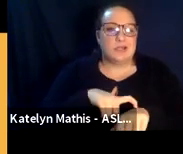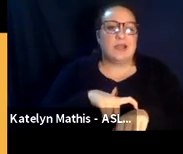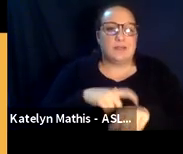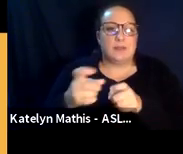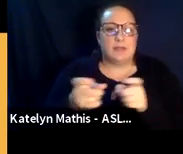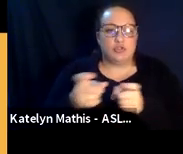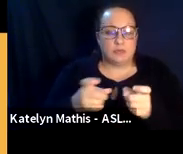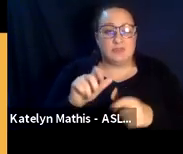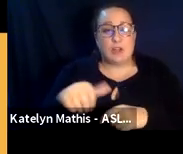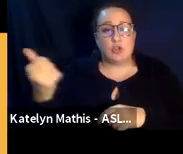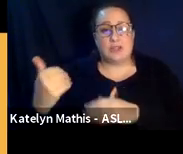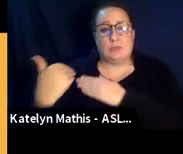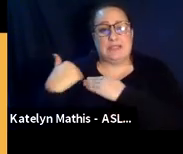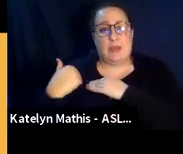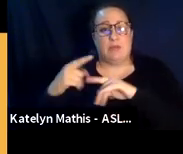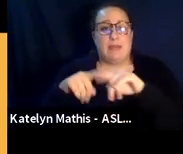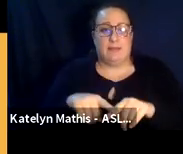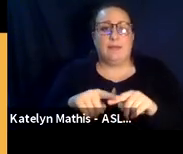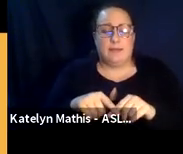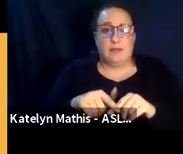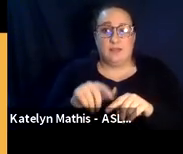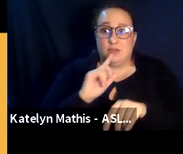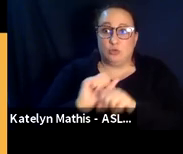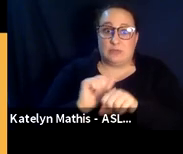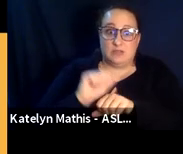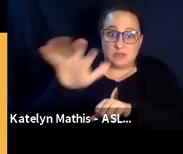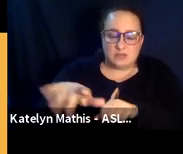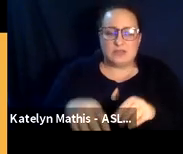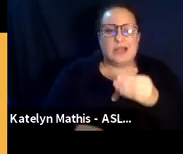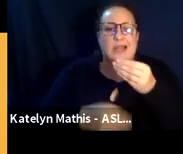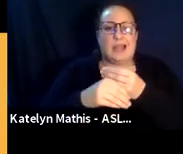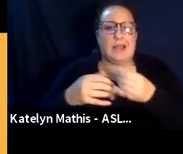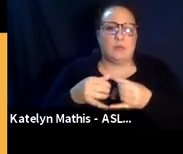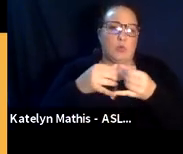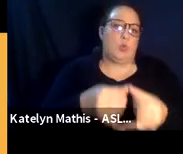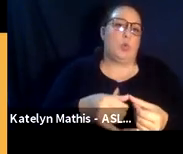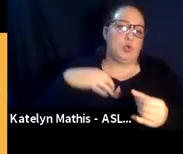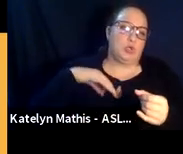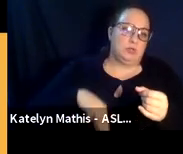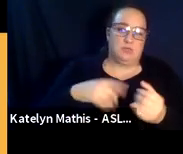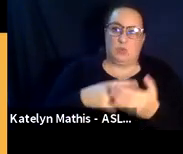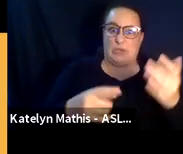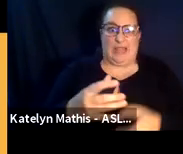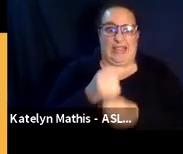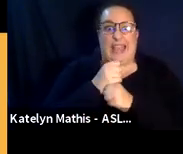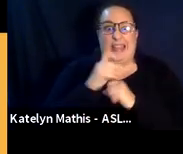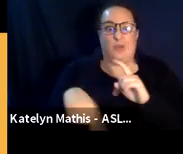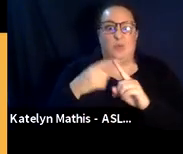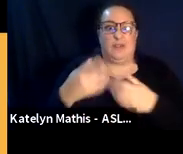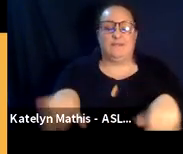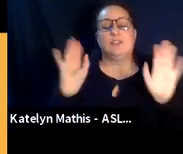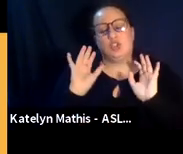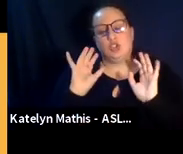the accountability. Was it turned in? And then I always add the reward part of what do they get once they've completed